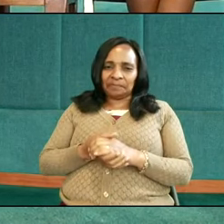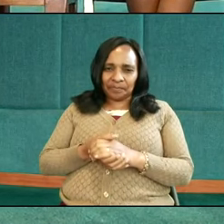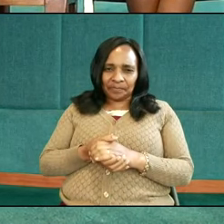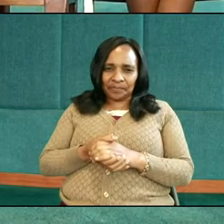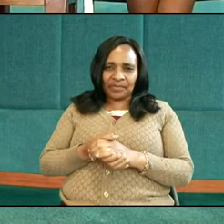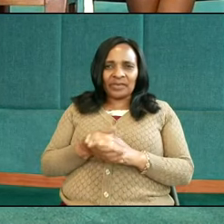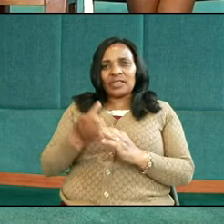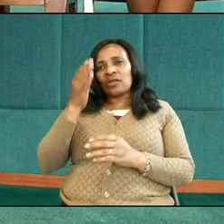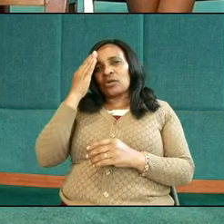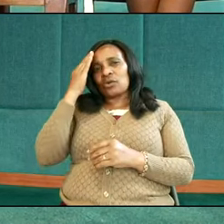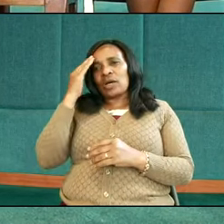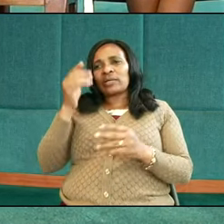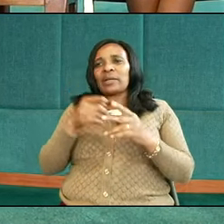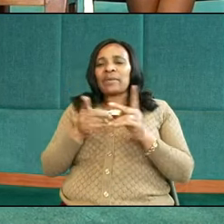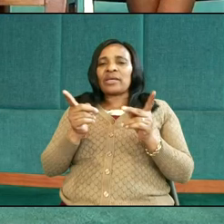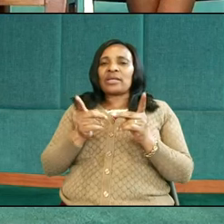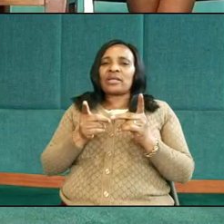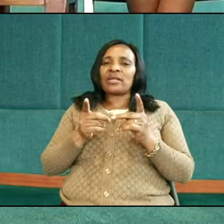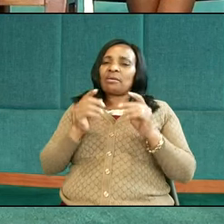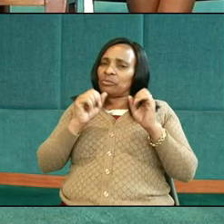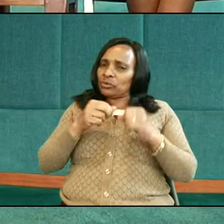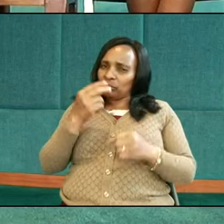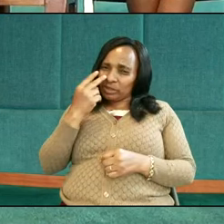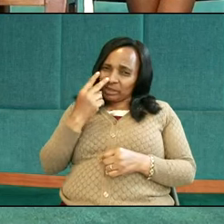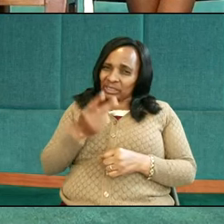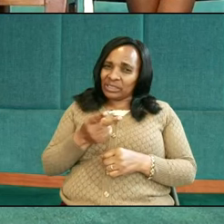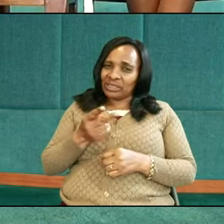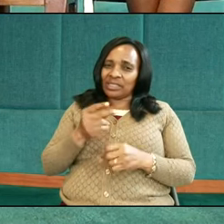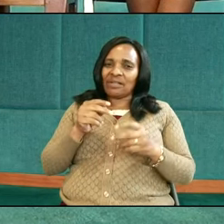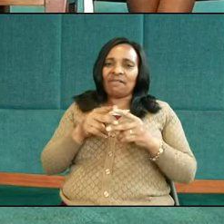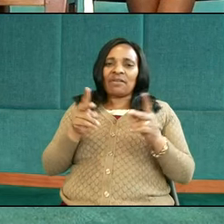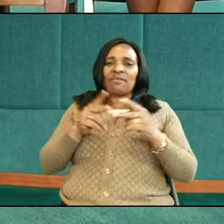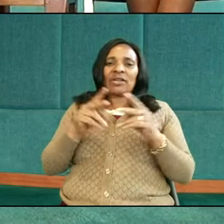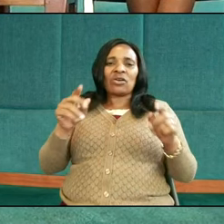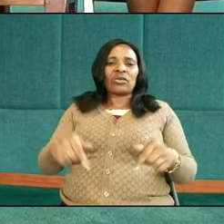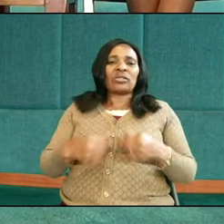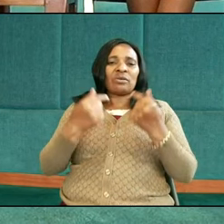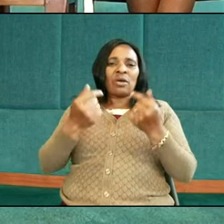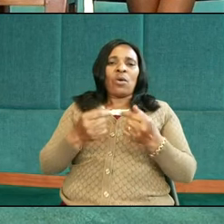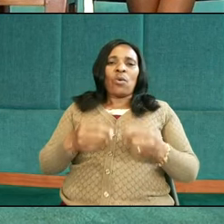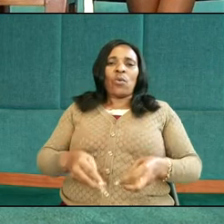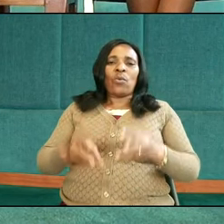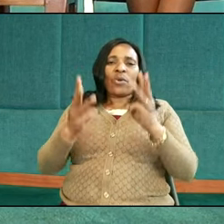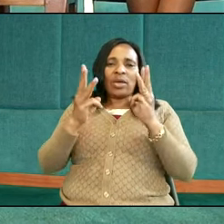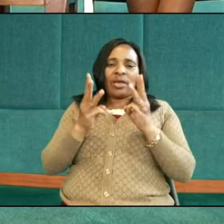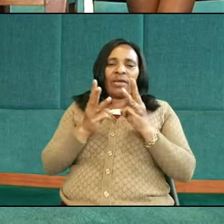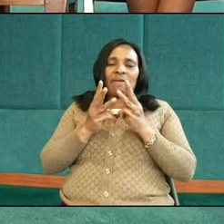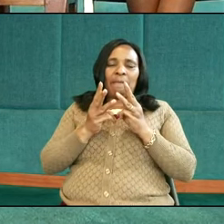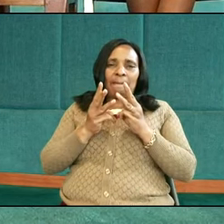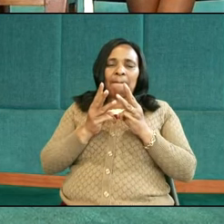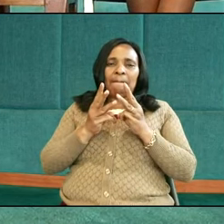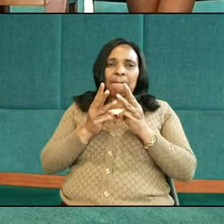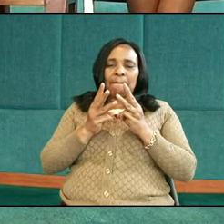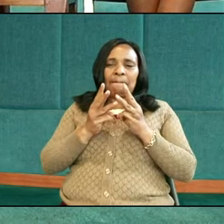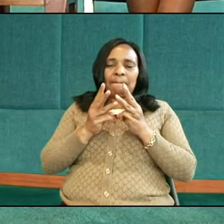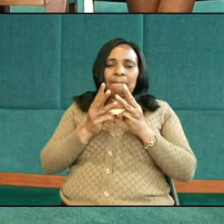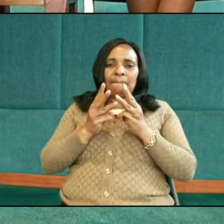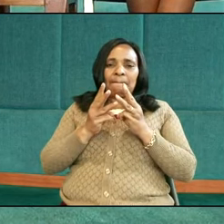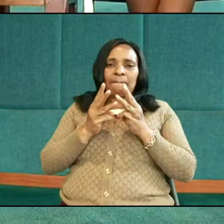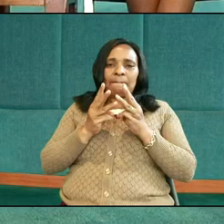know, at the beginning, we can see that this is a very controversial method to solve this dispute, you